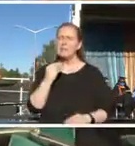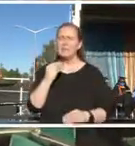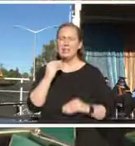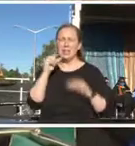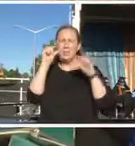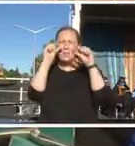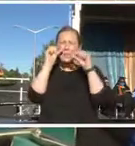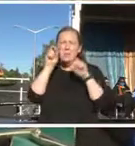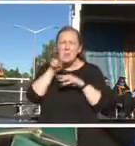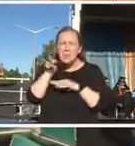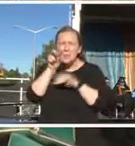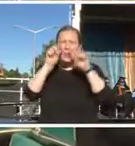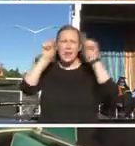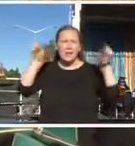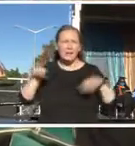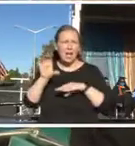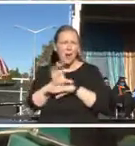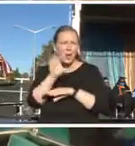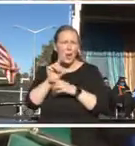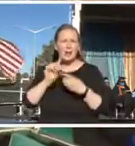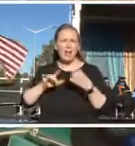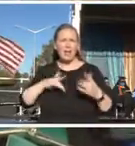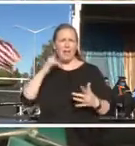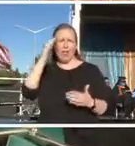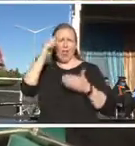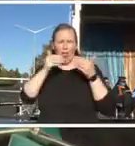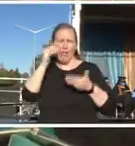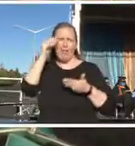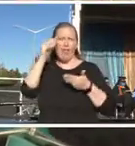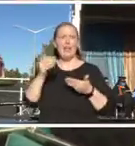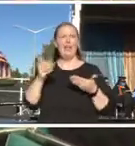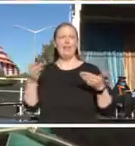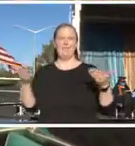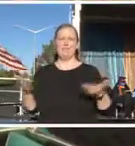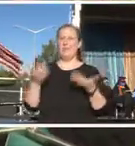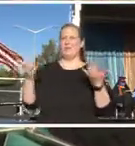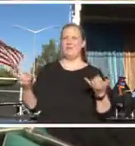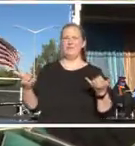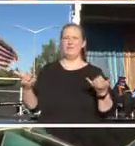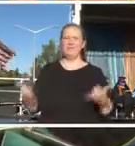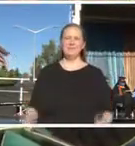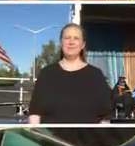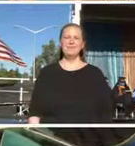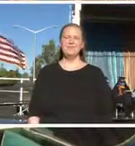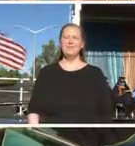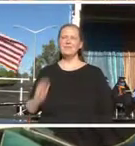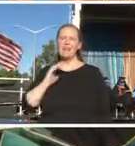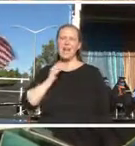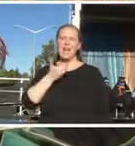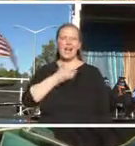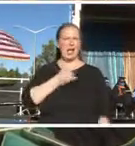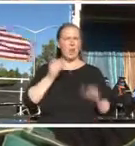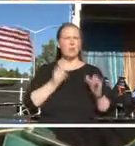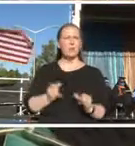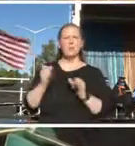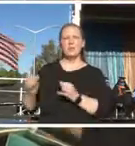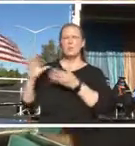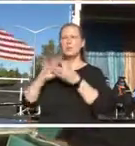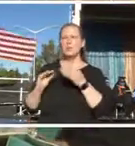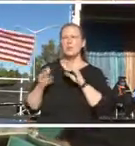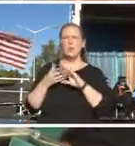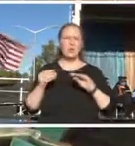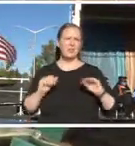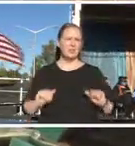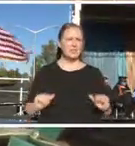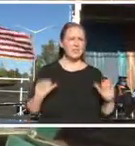we feel ourselves dozing off, and this is where we are now. Our individual stories of